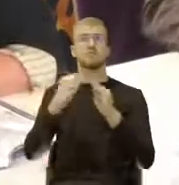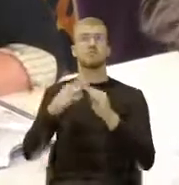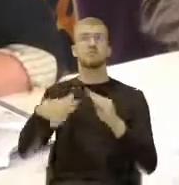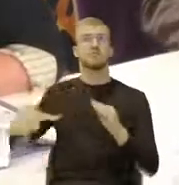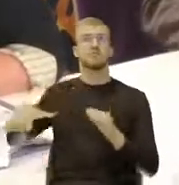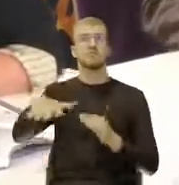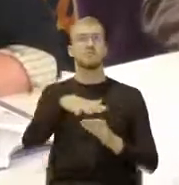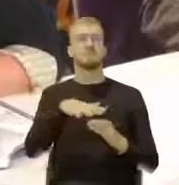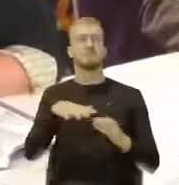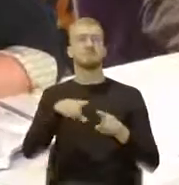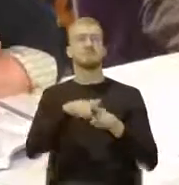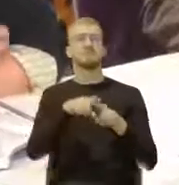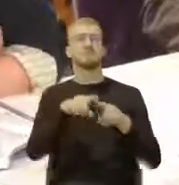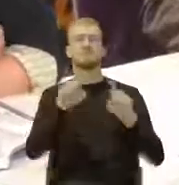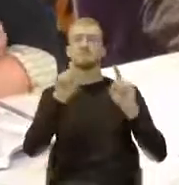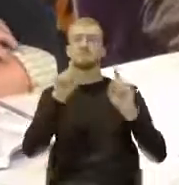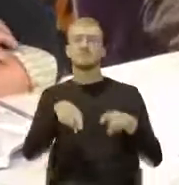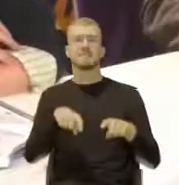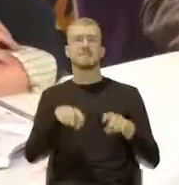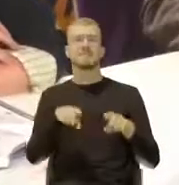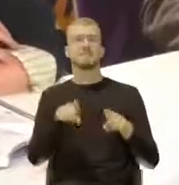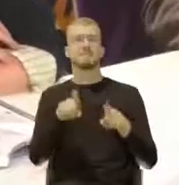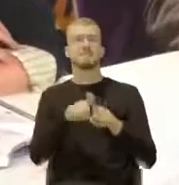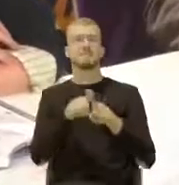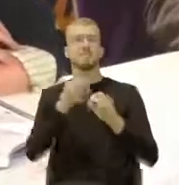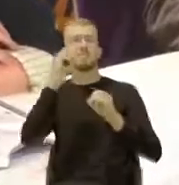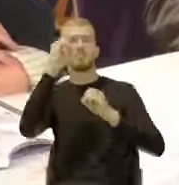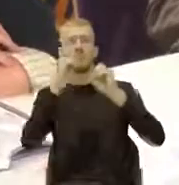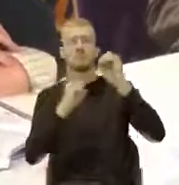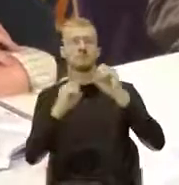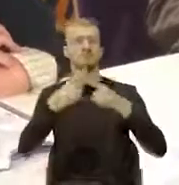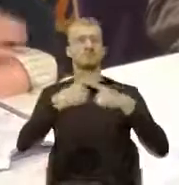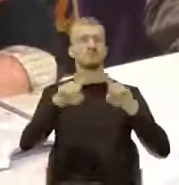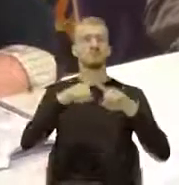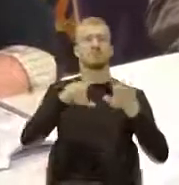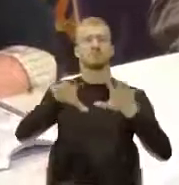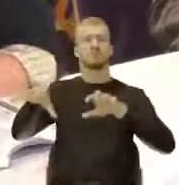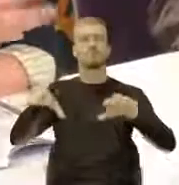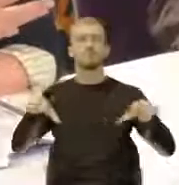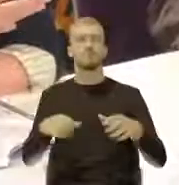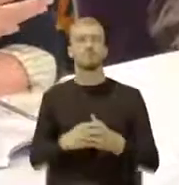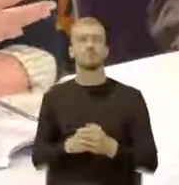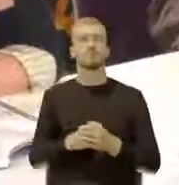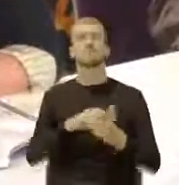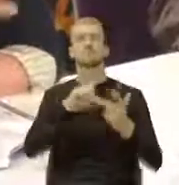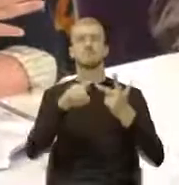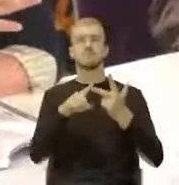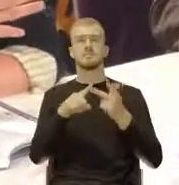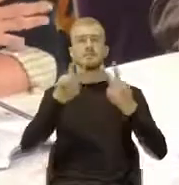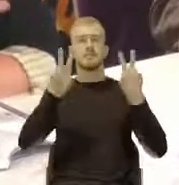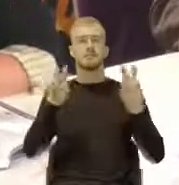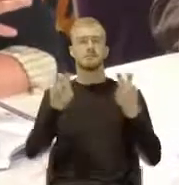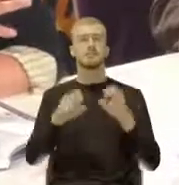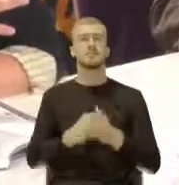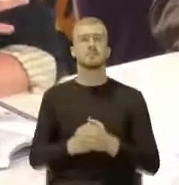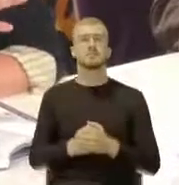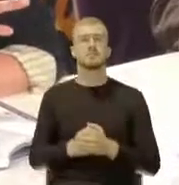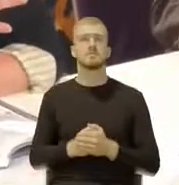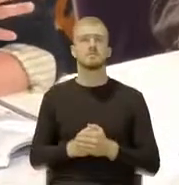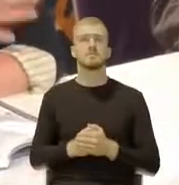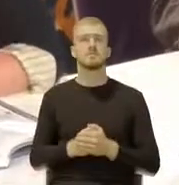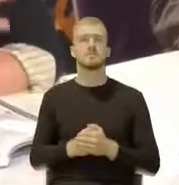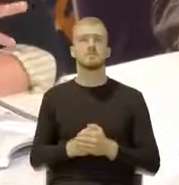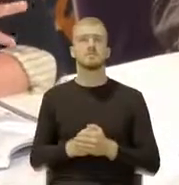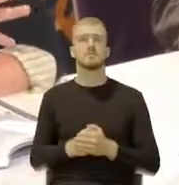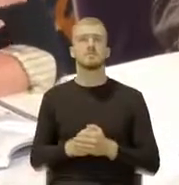third is One Health approach. human health, animal health, environment health,